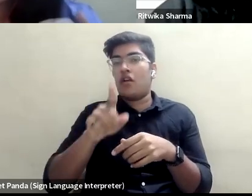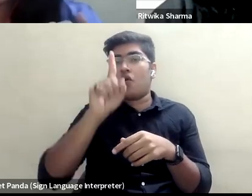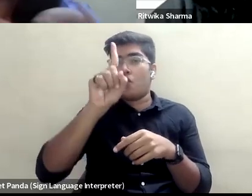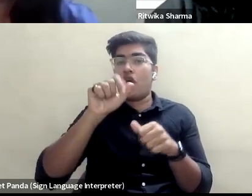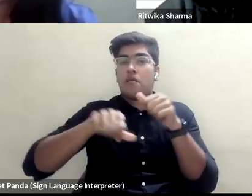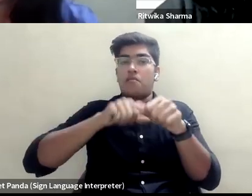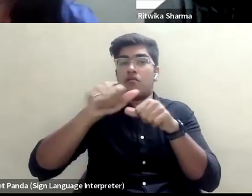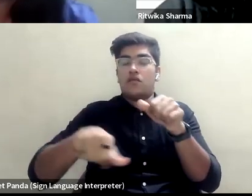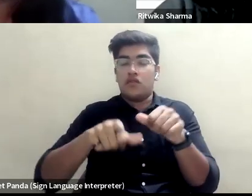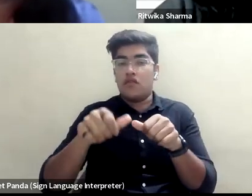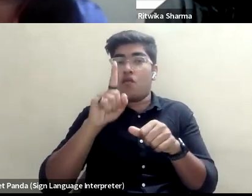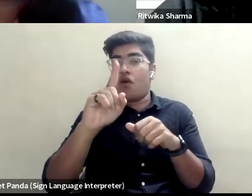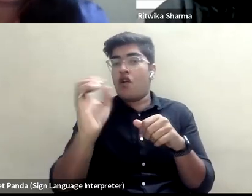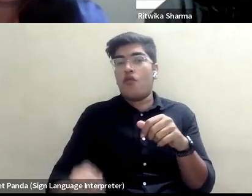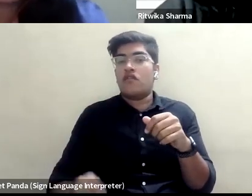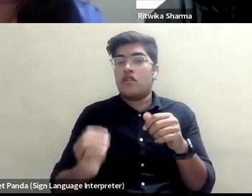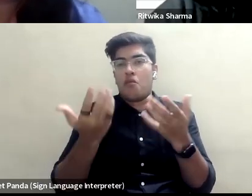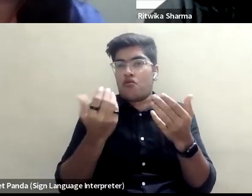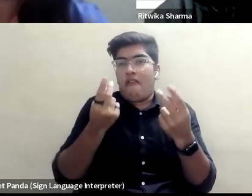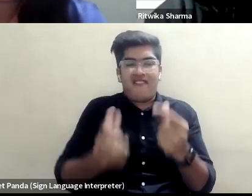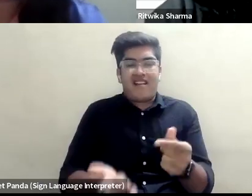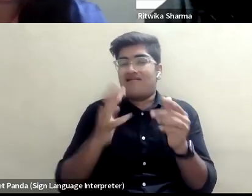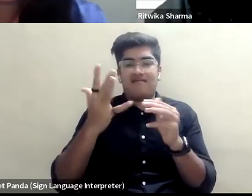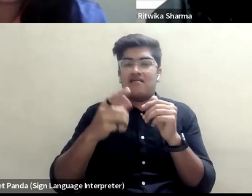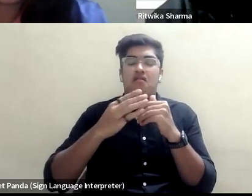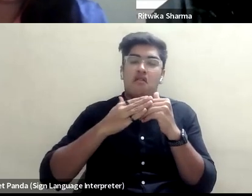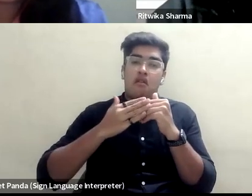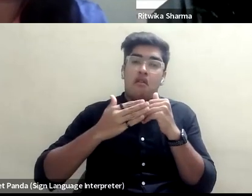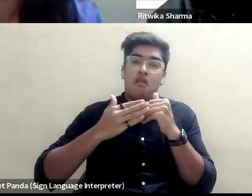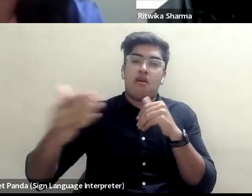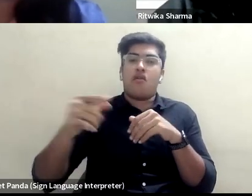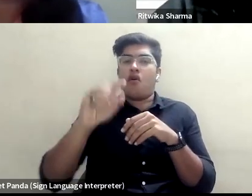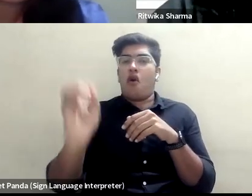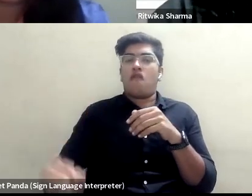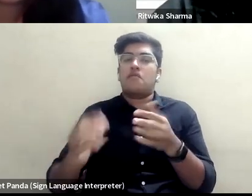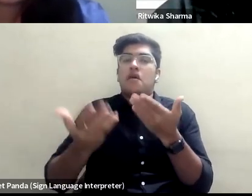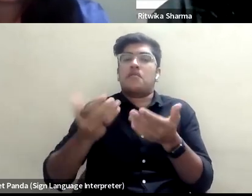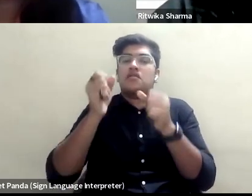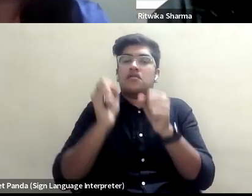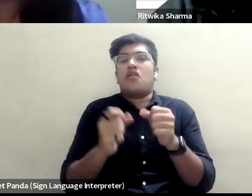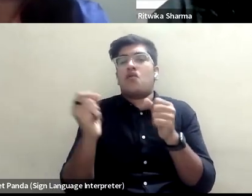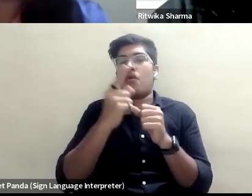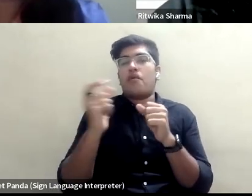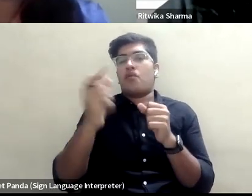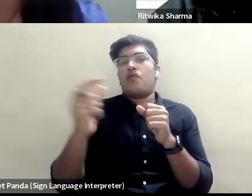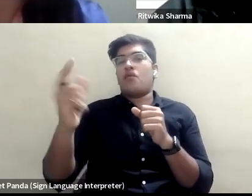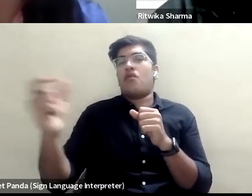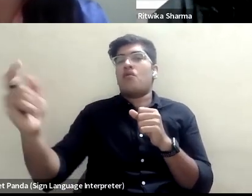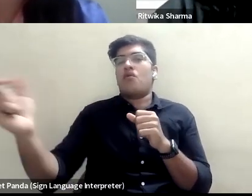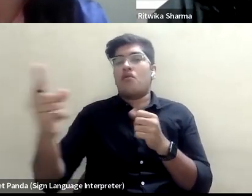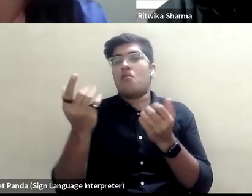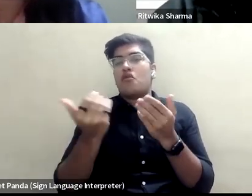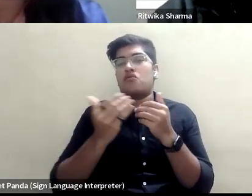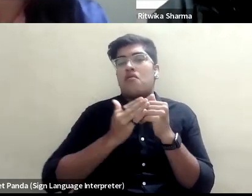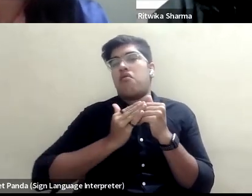in one office, they don't do it immediately, right? It sits with that office for like almost a month each. Now with all